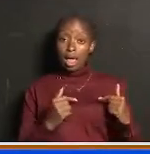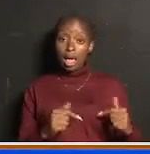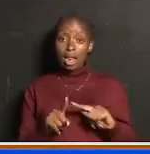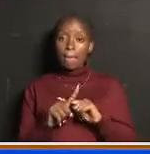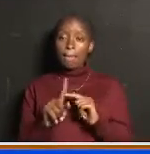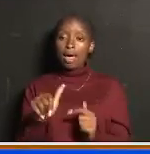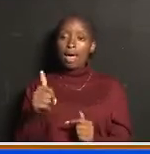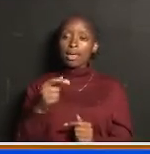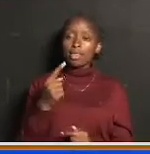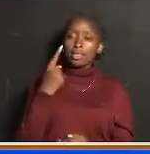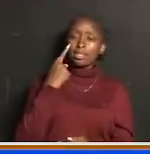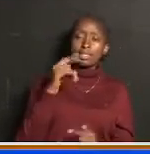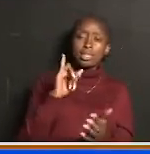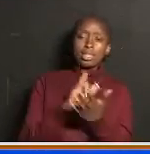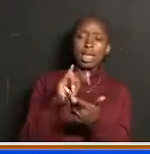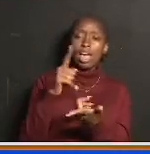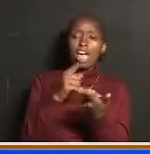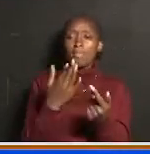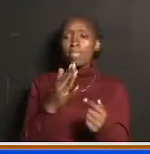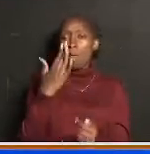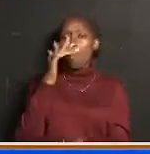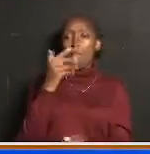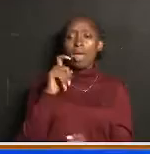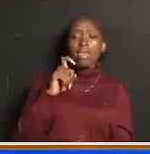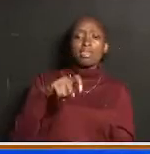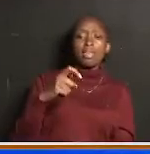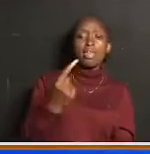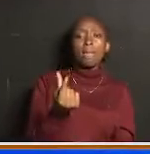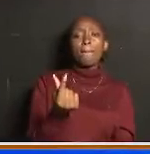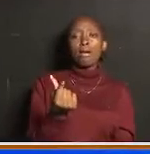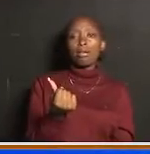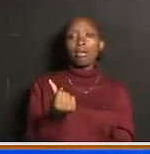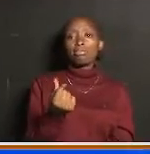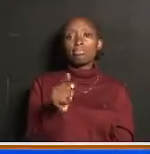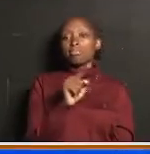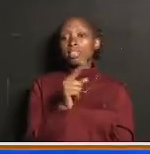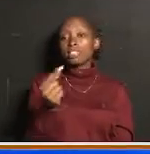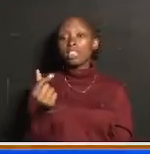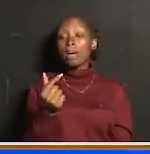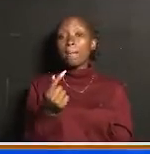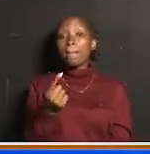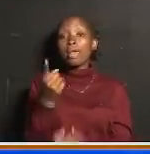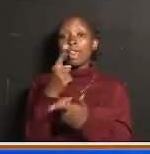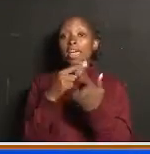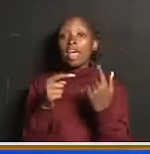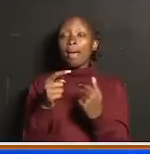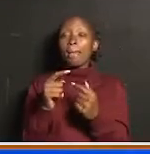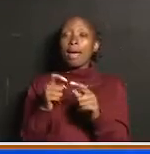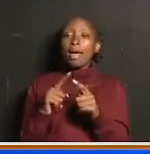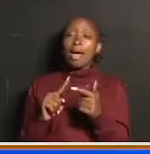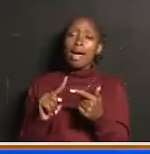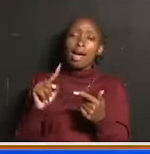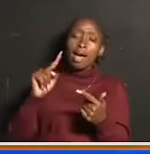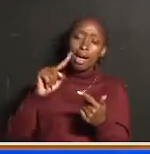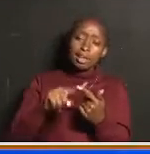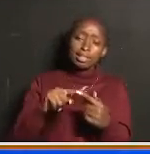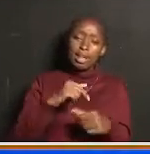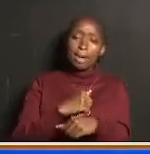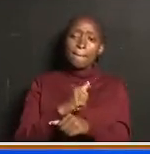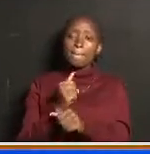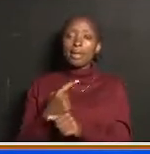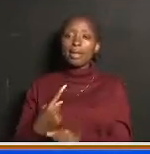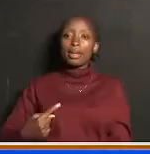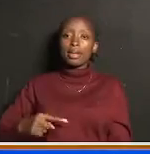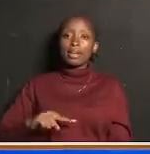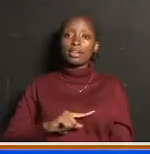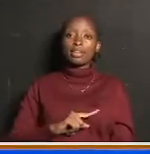sababu ya pesa. Na hizi pesa zinaonekana sasa zimeanza kupita mpaka sasa zimeingilia